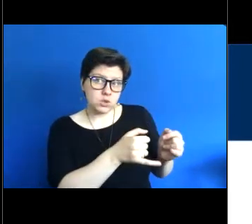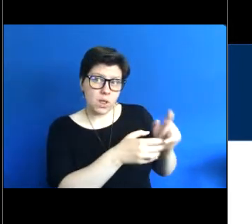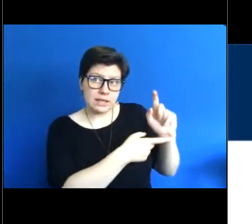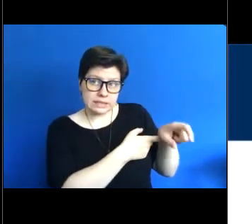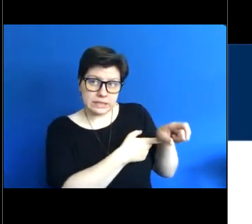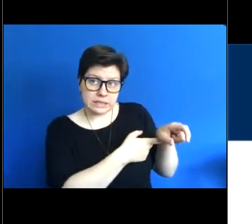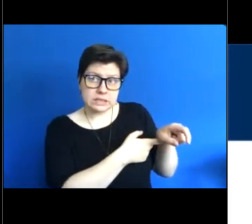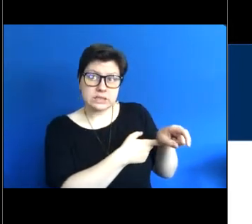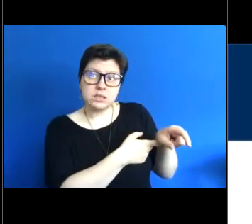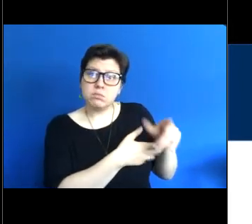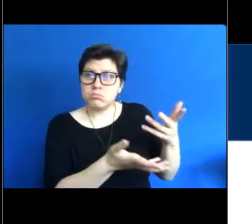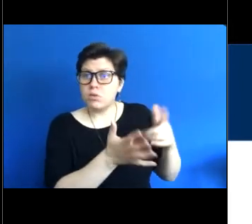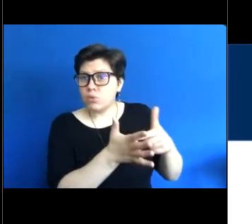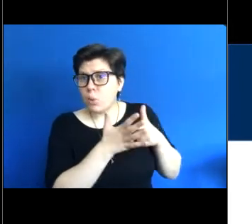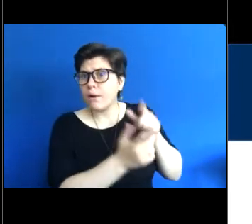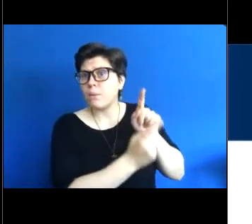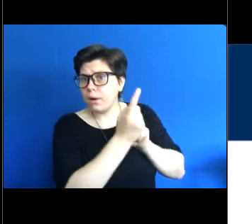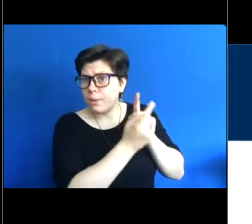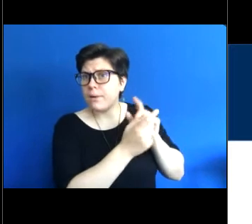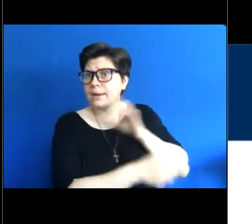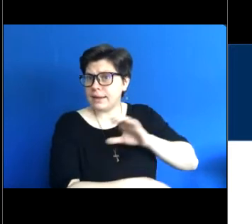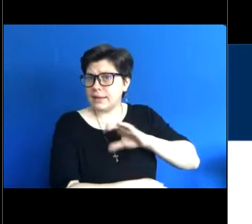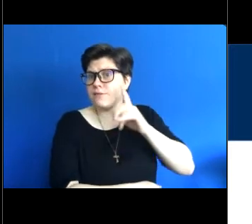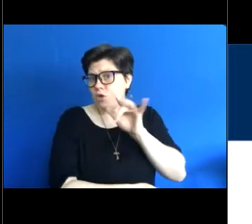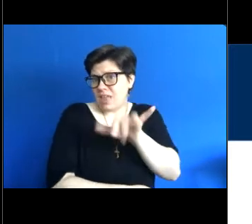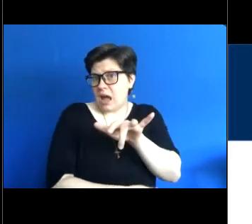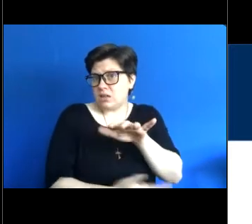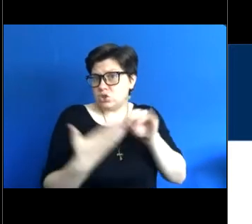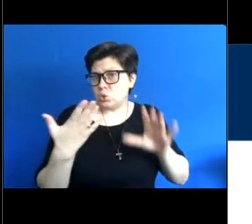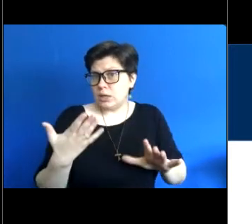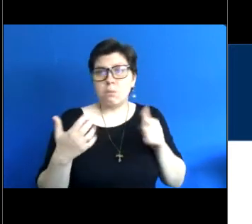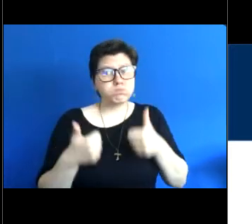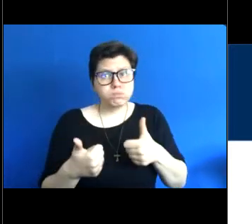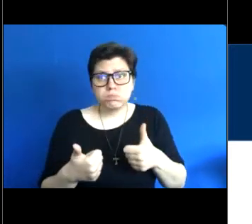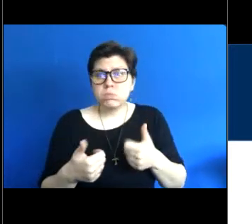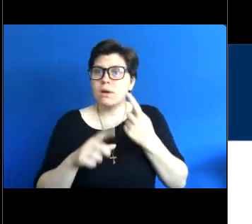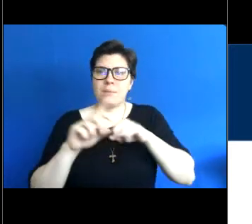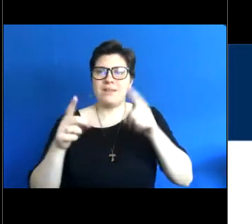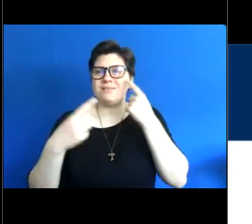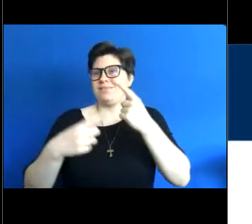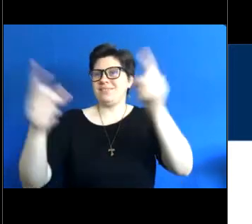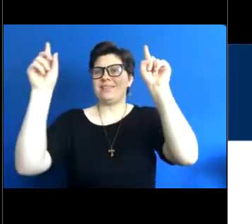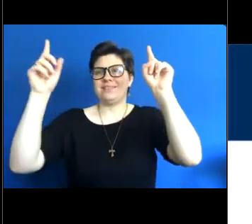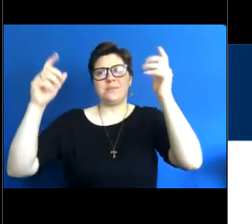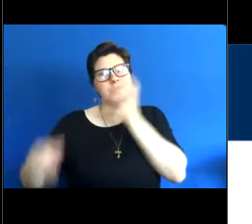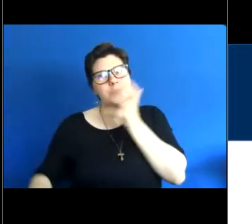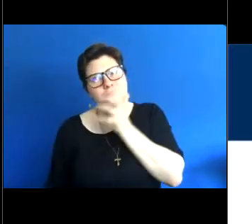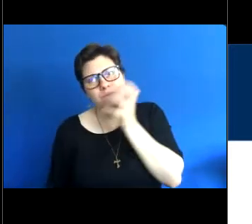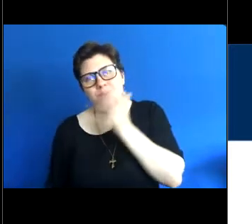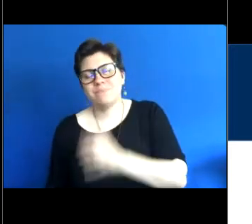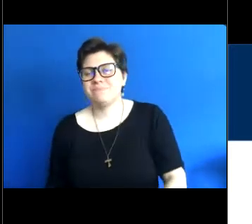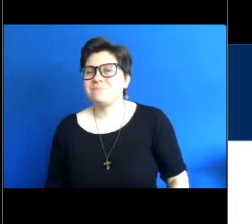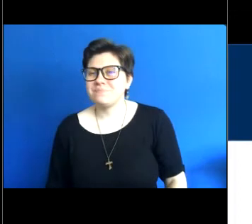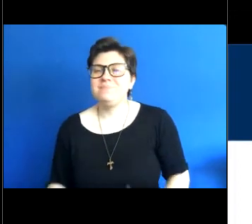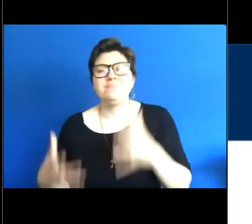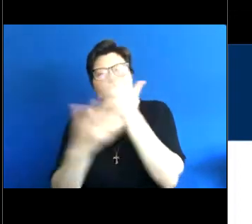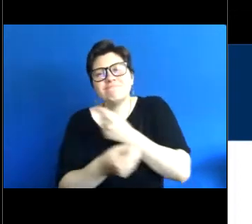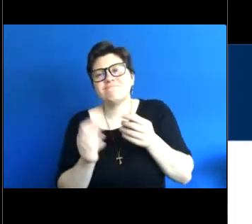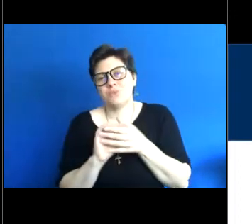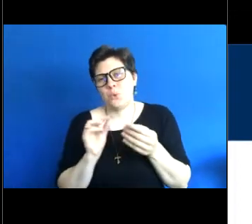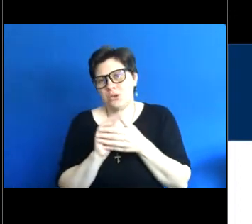would require one-on-one catechesis, but the success and the fruits. So it is a beautiful story that we